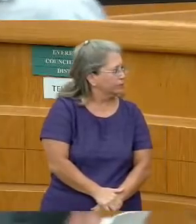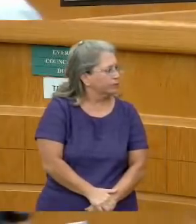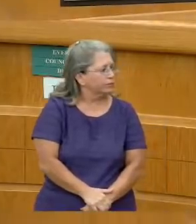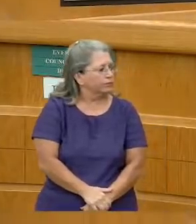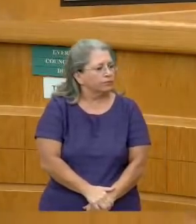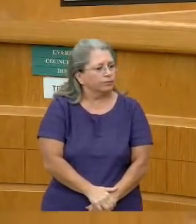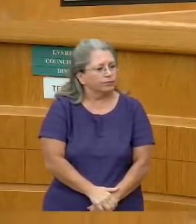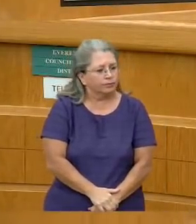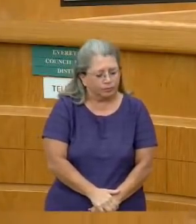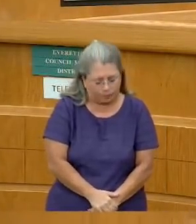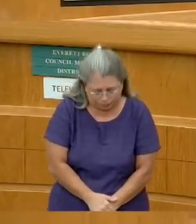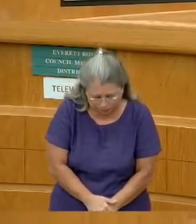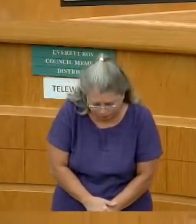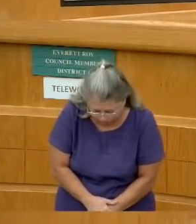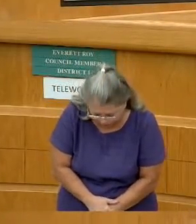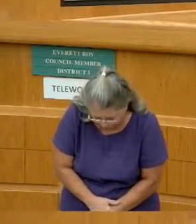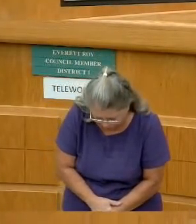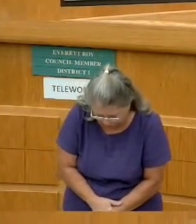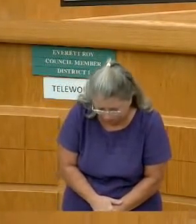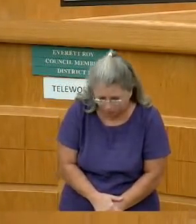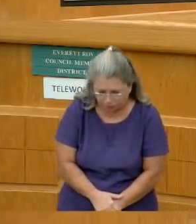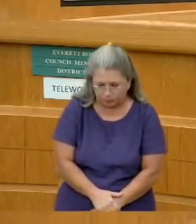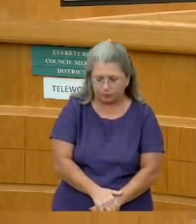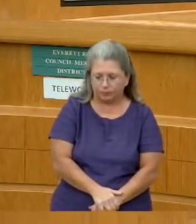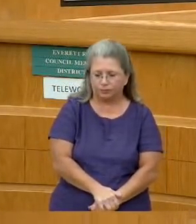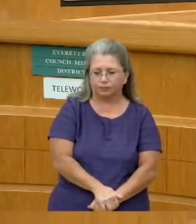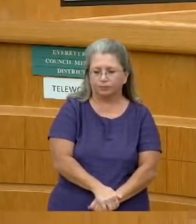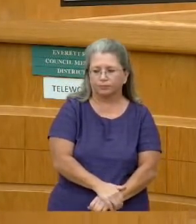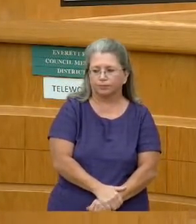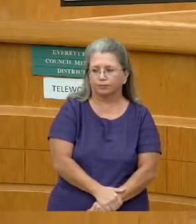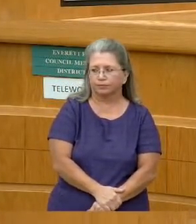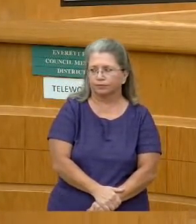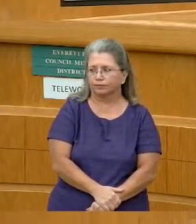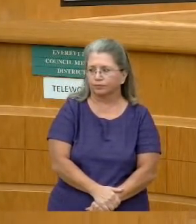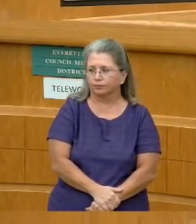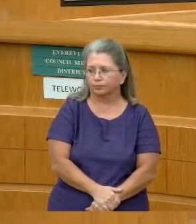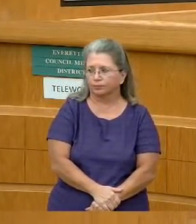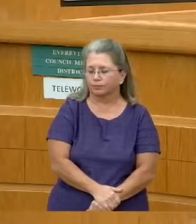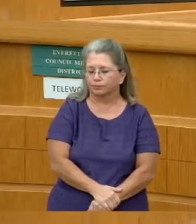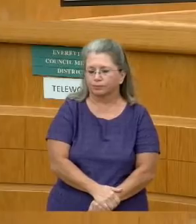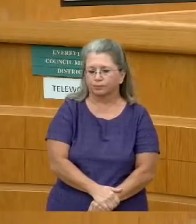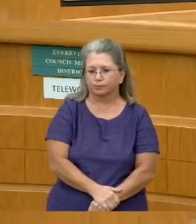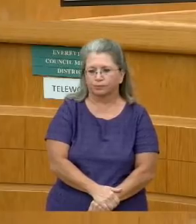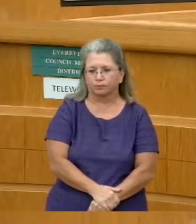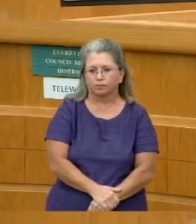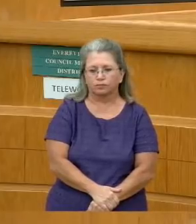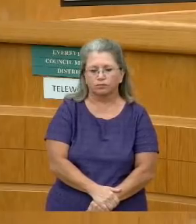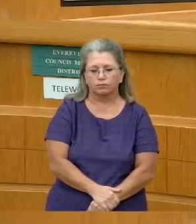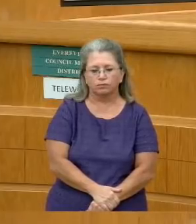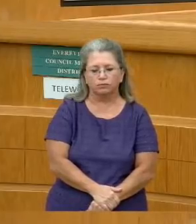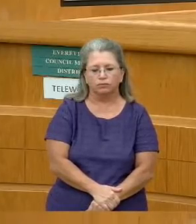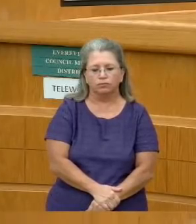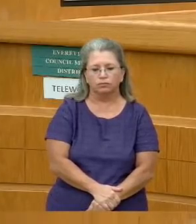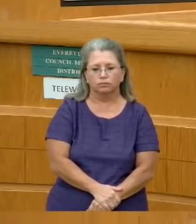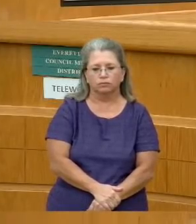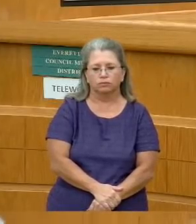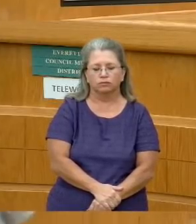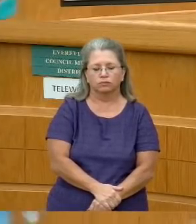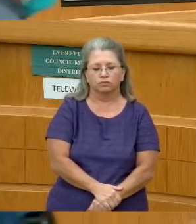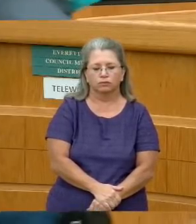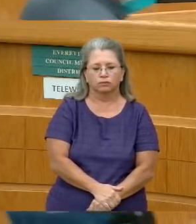24 horas se han reportado 388 casos confirmados por el coronavirus, haciendo un total de 4,472